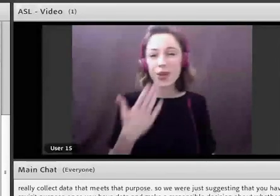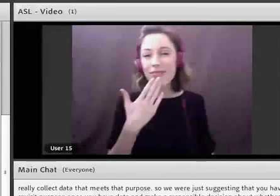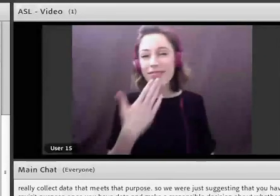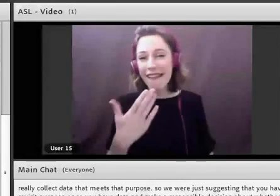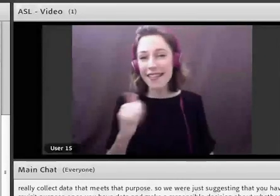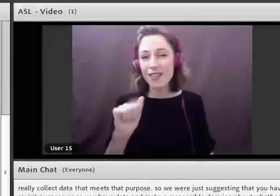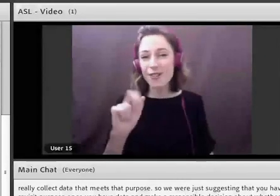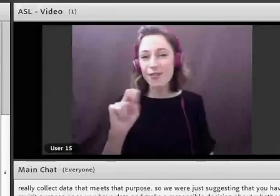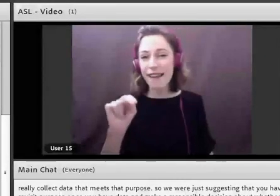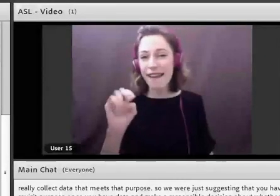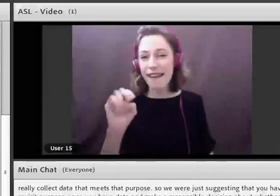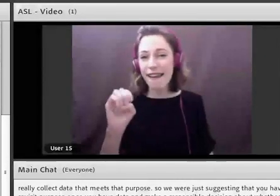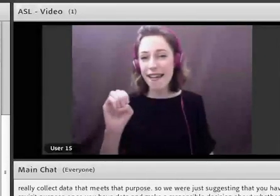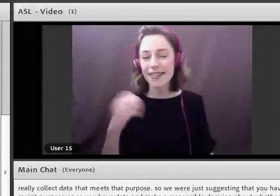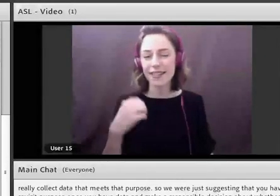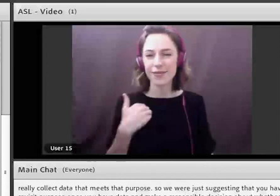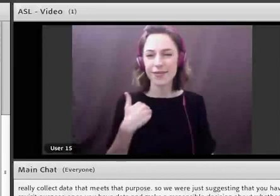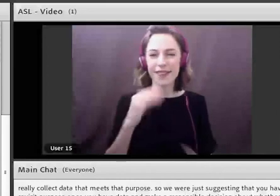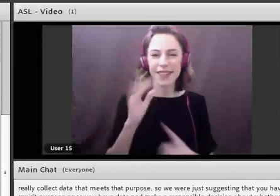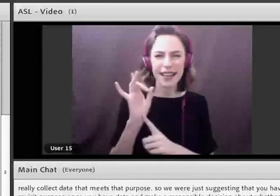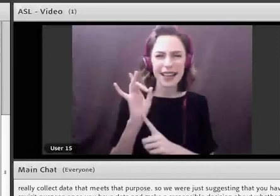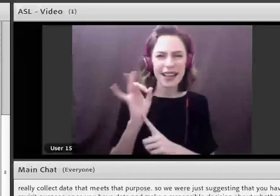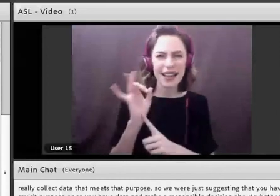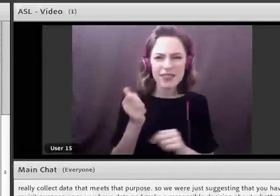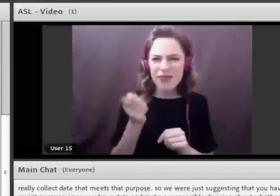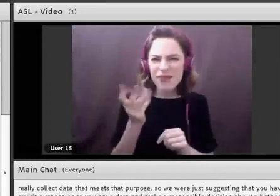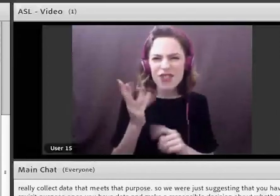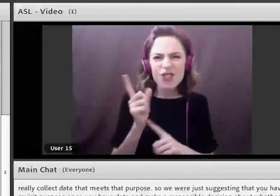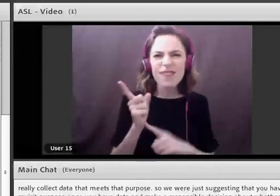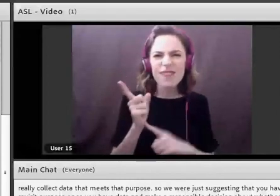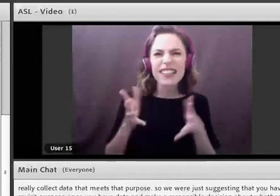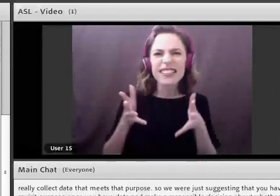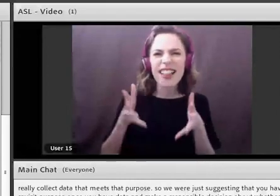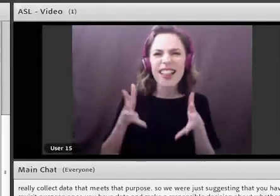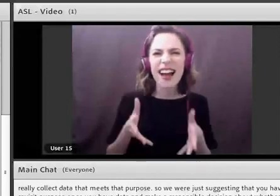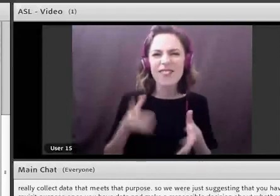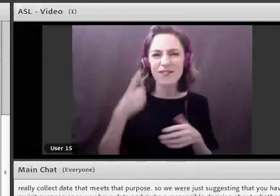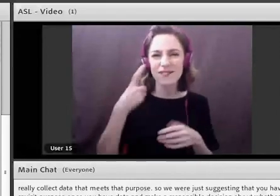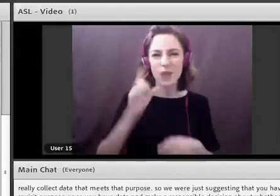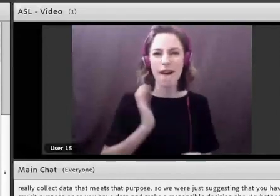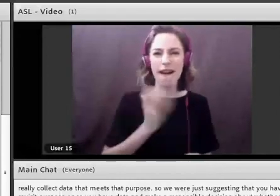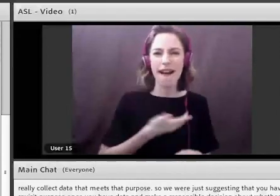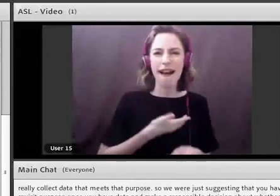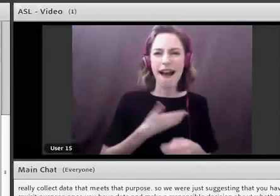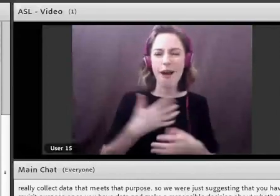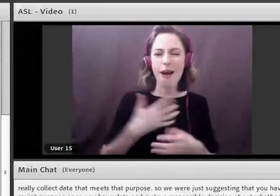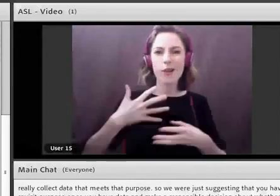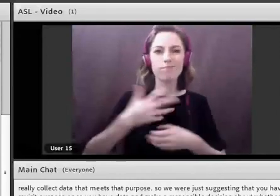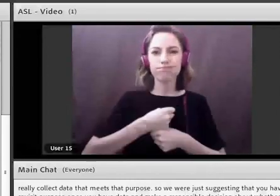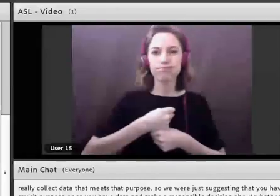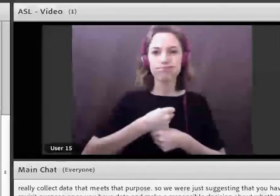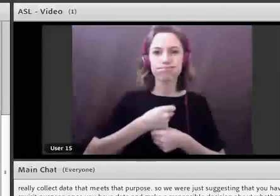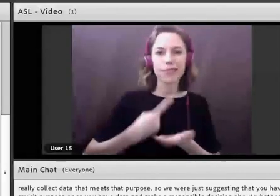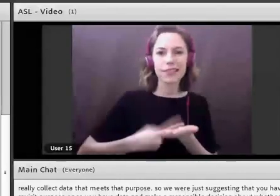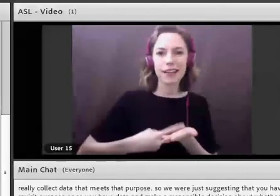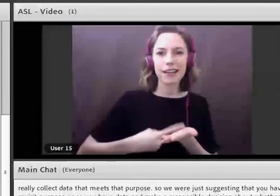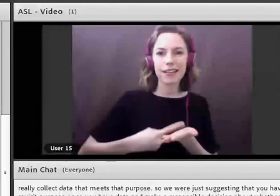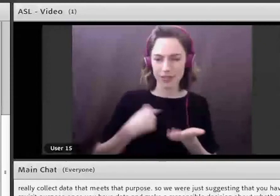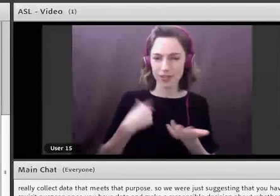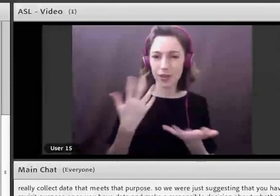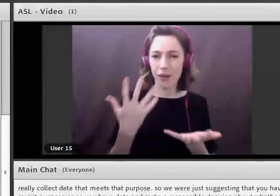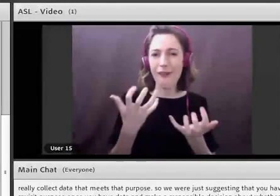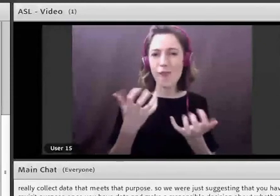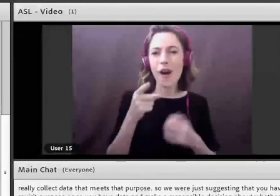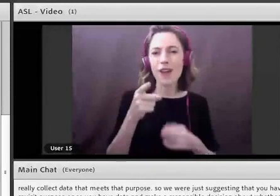I welcome you to take one more peruse through the factors not captured and useful